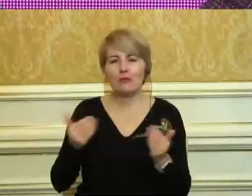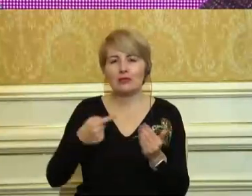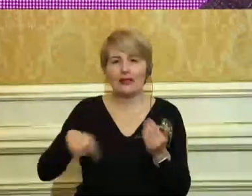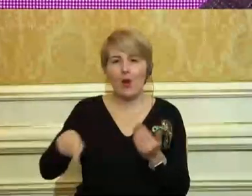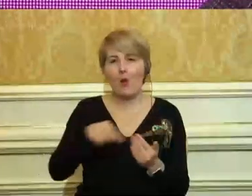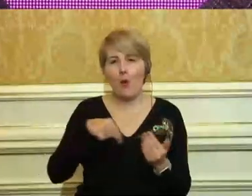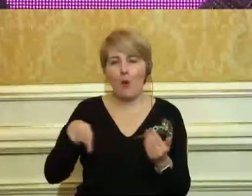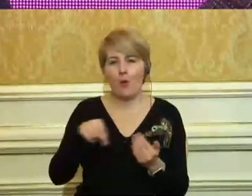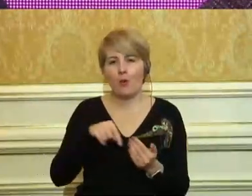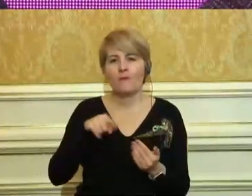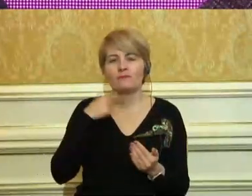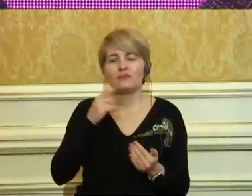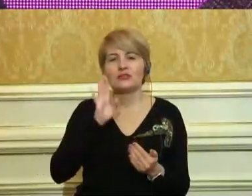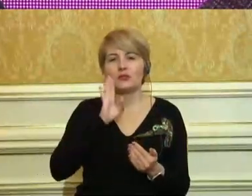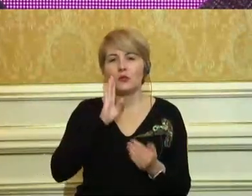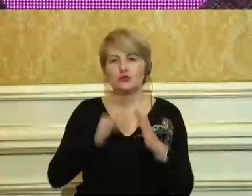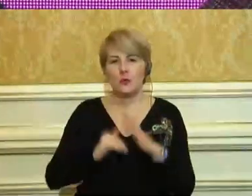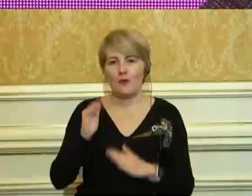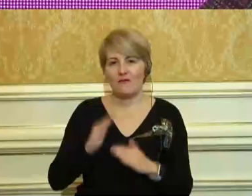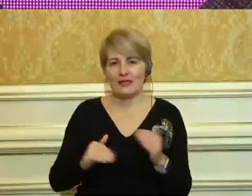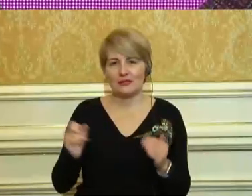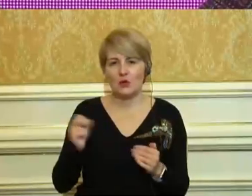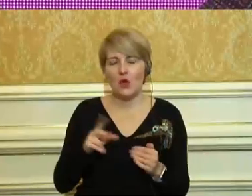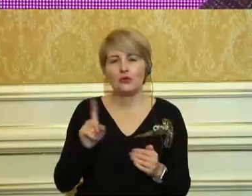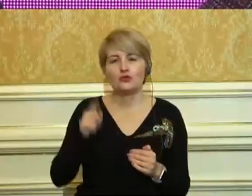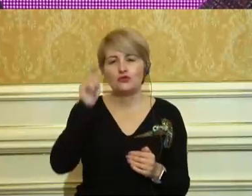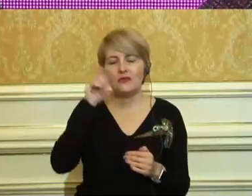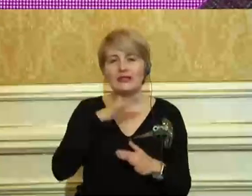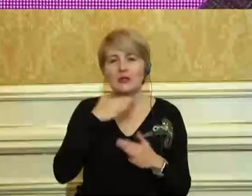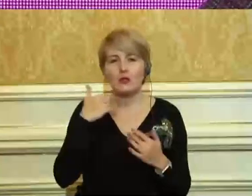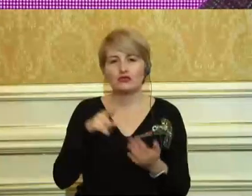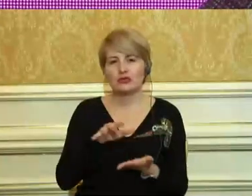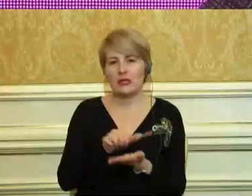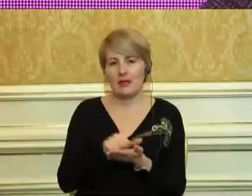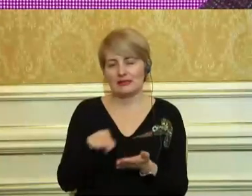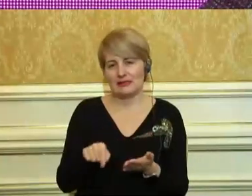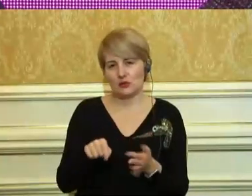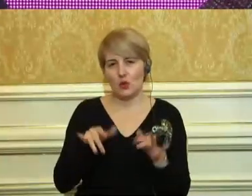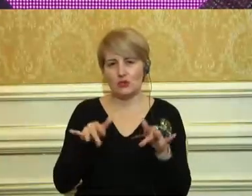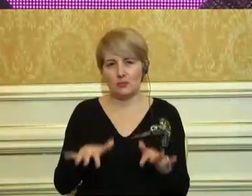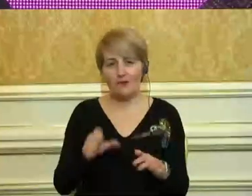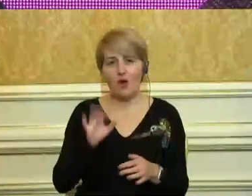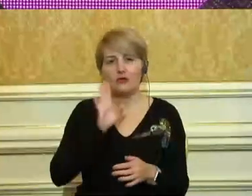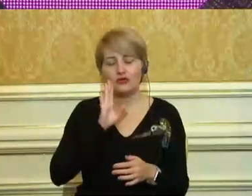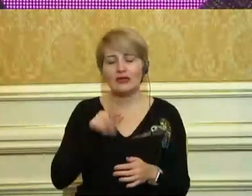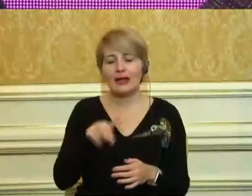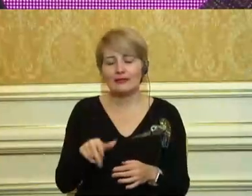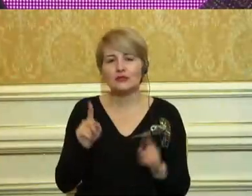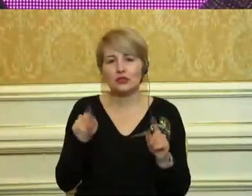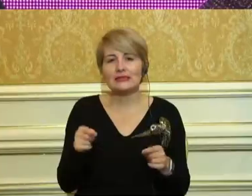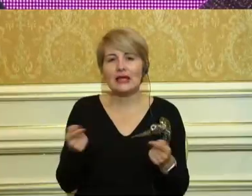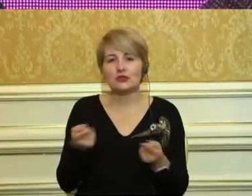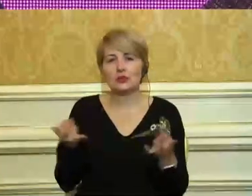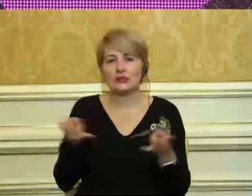kind of a closed circle. When we say females profession, even what we say, because men even they